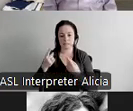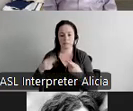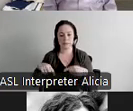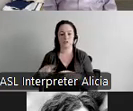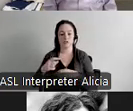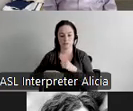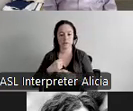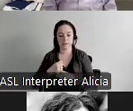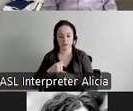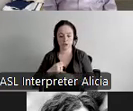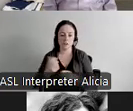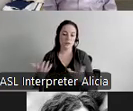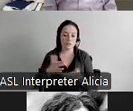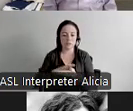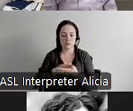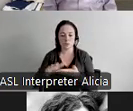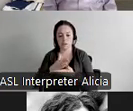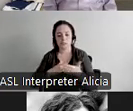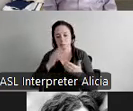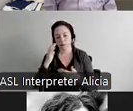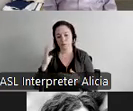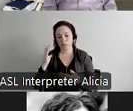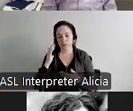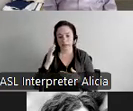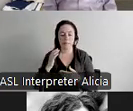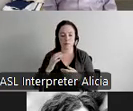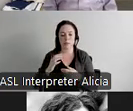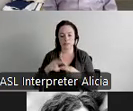so the nice thing about capital funding is it rolls over.